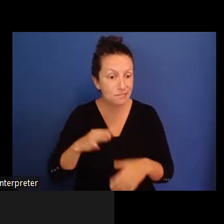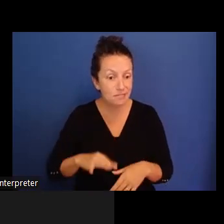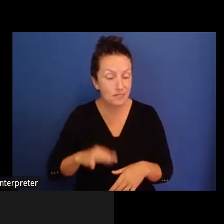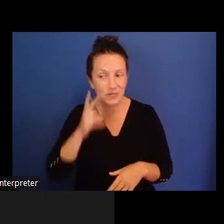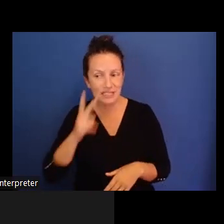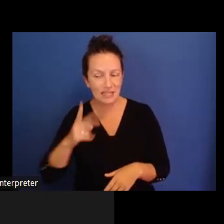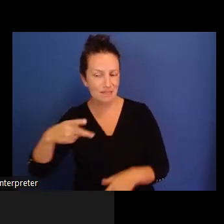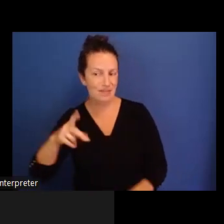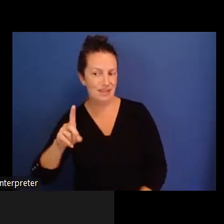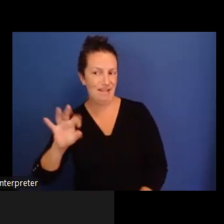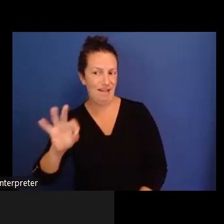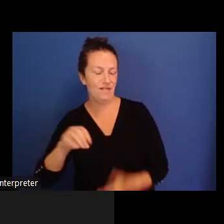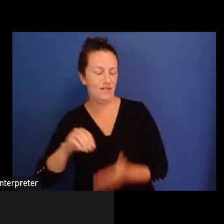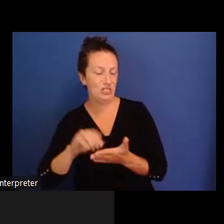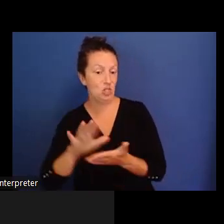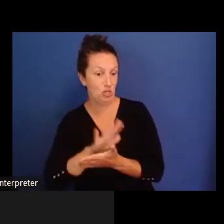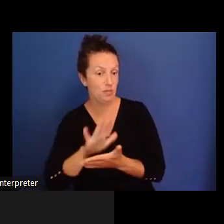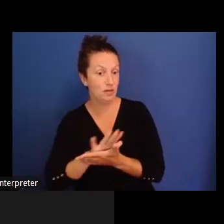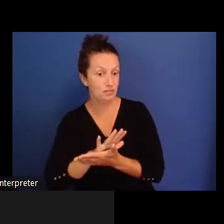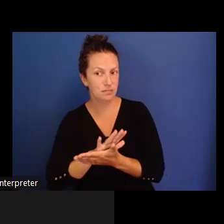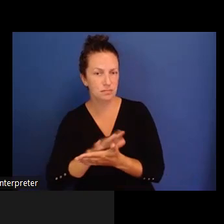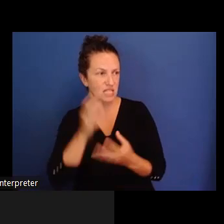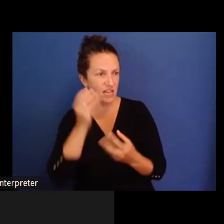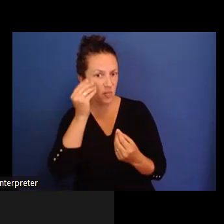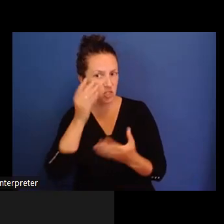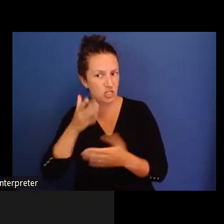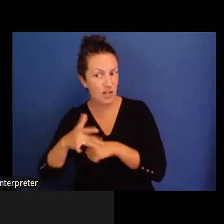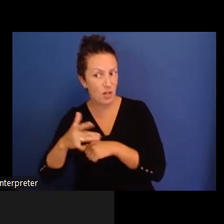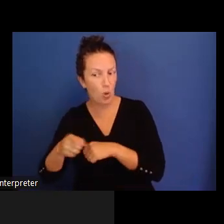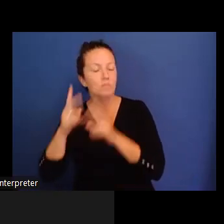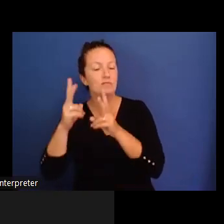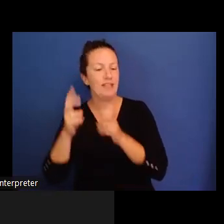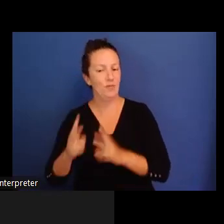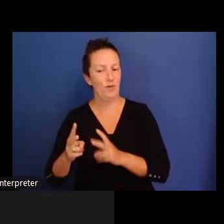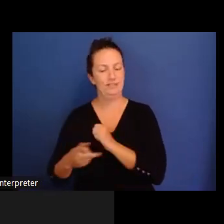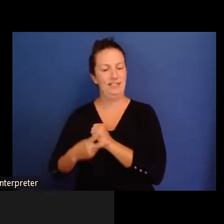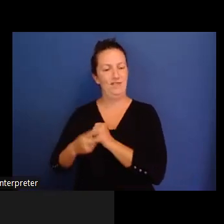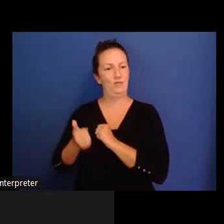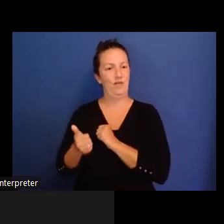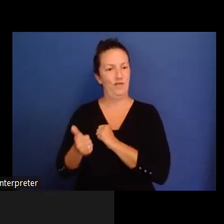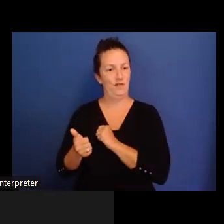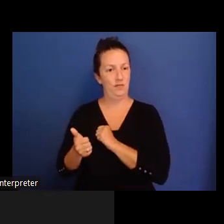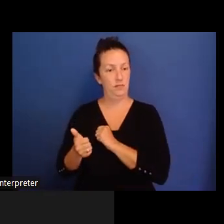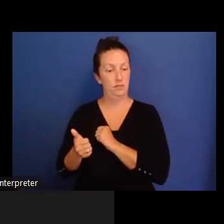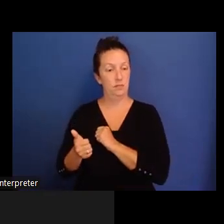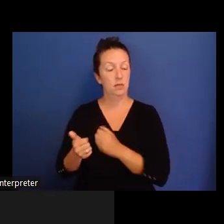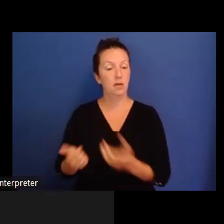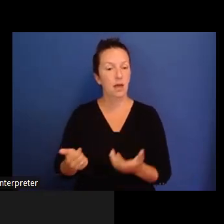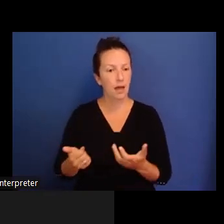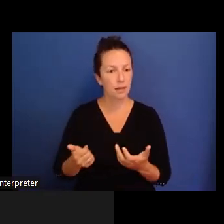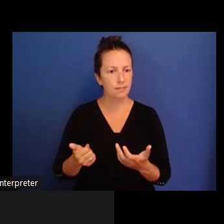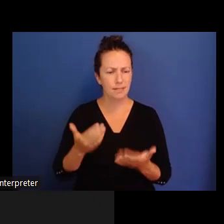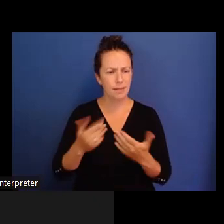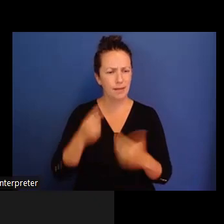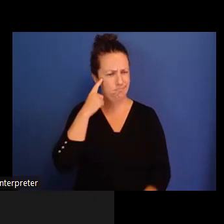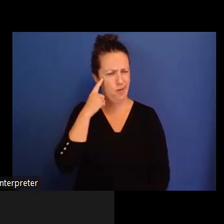for the same information, and you can download that information and keep it. And why is that useful?